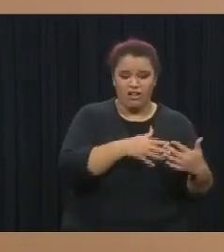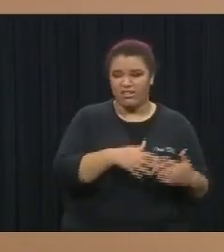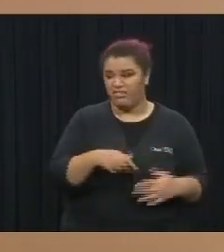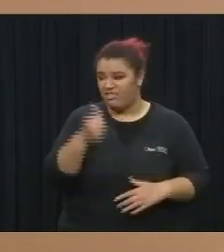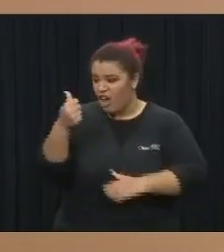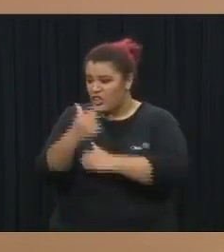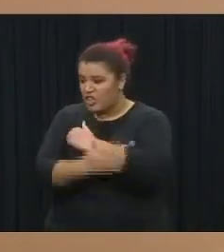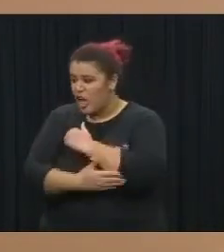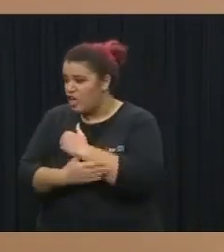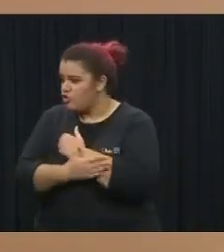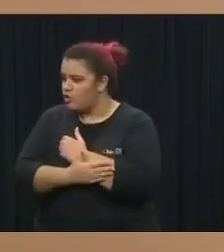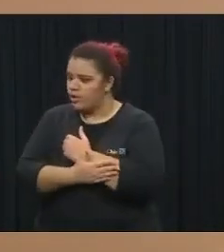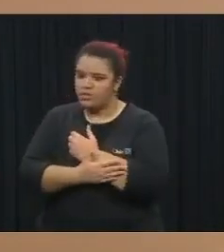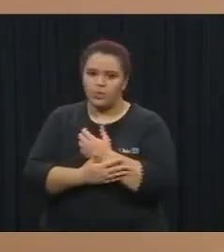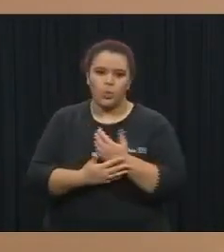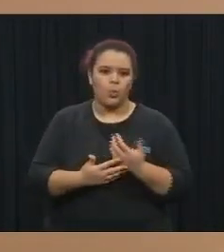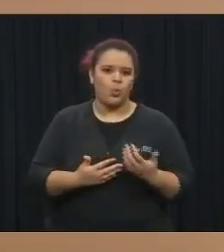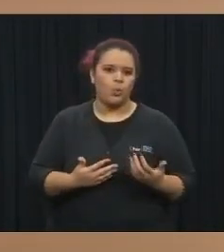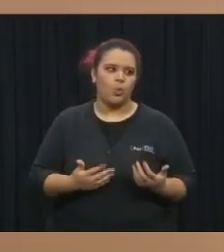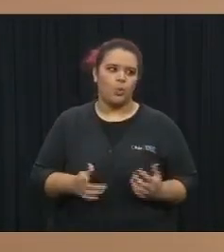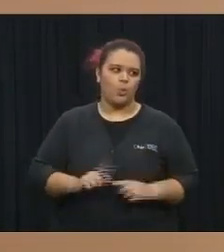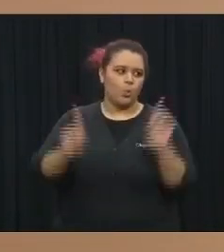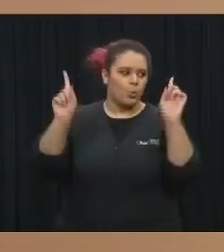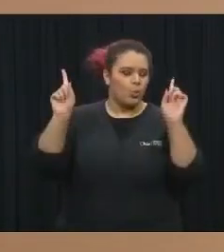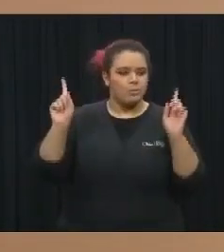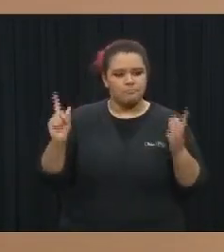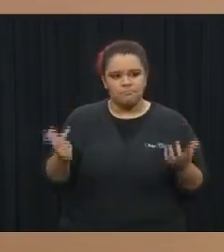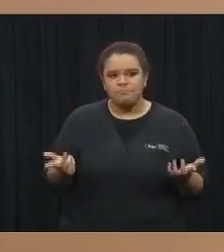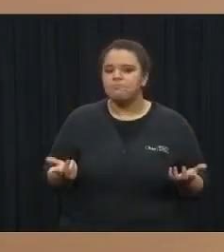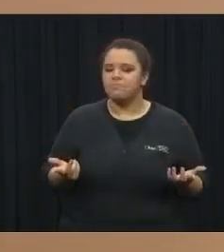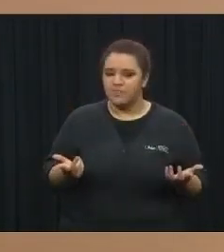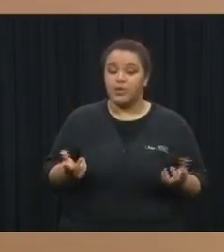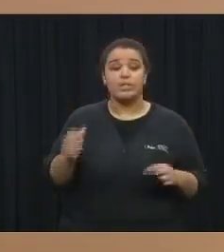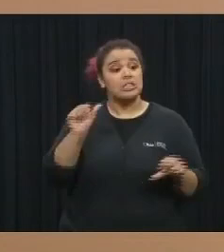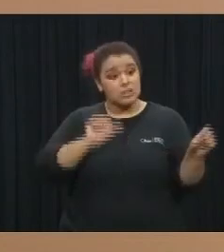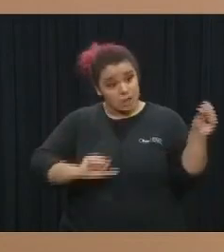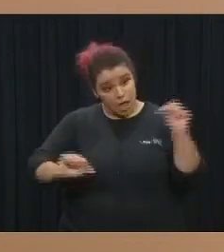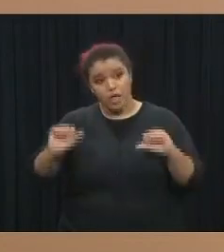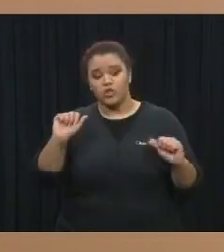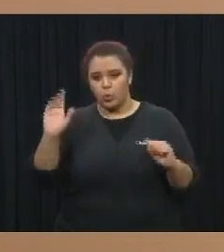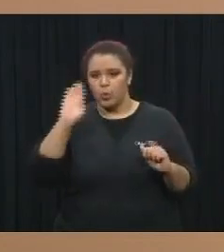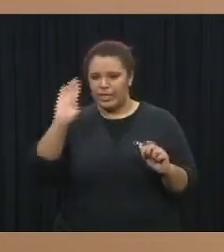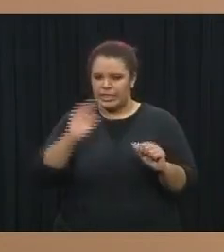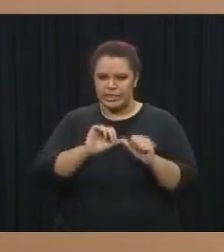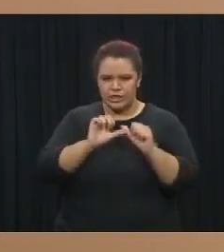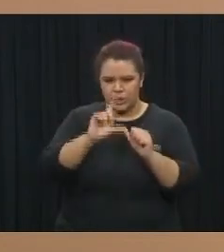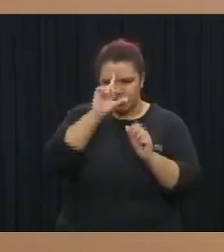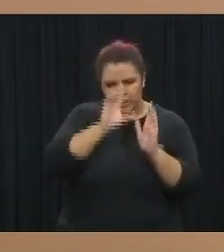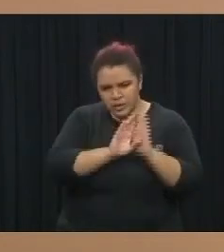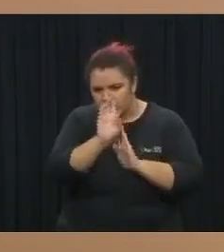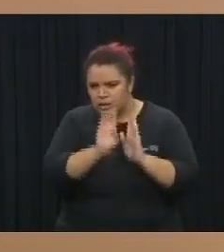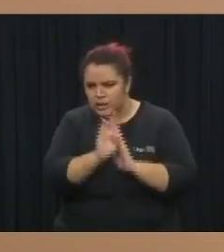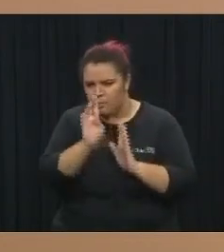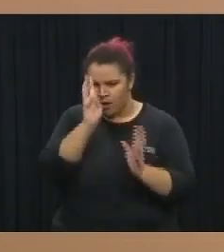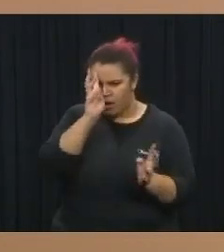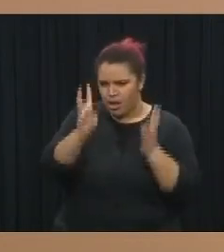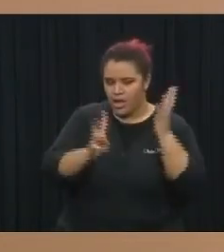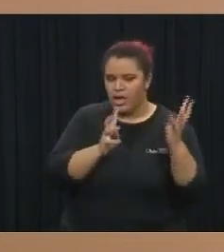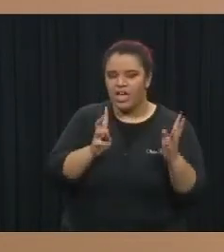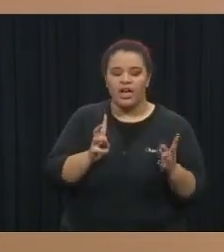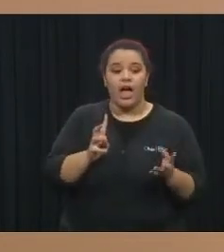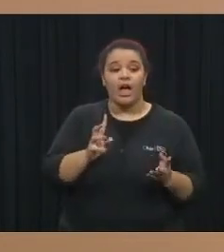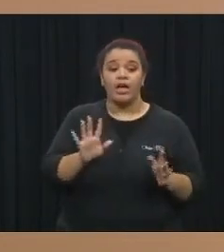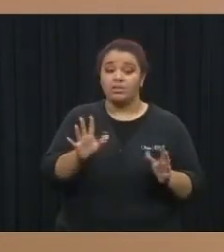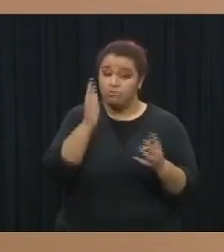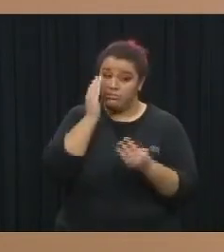this. And so I think the science is going to continue to evolve. I mean, we have the best minds in the world working on this to